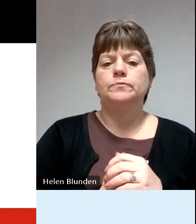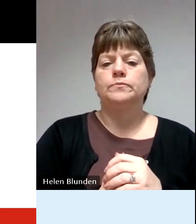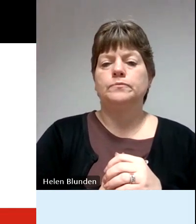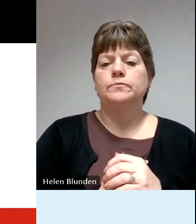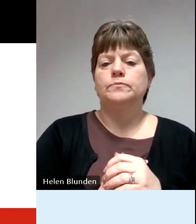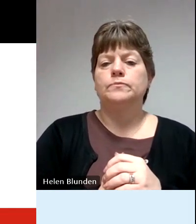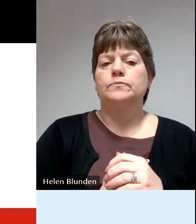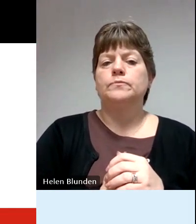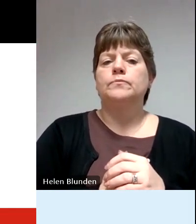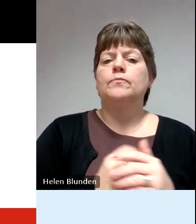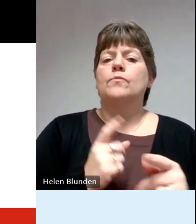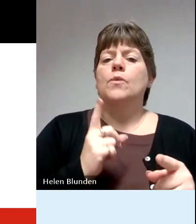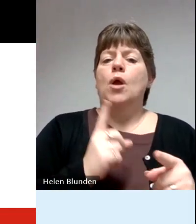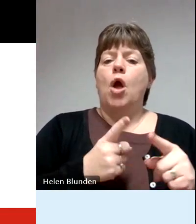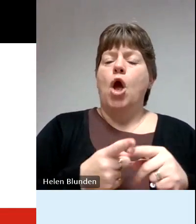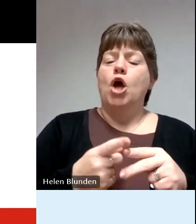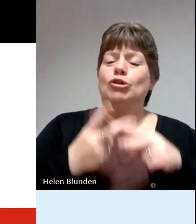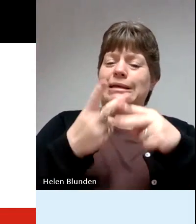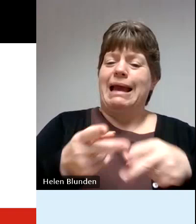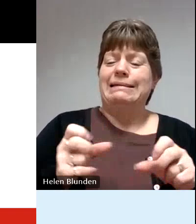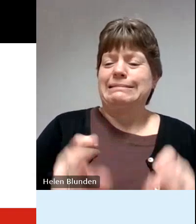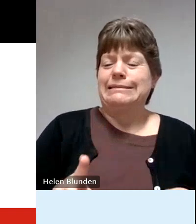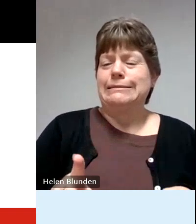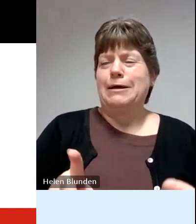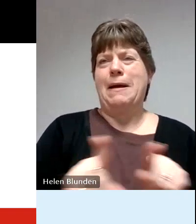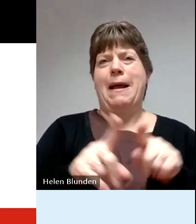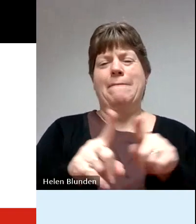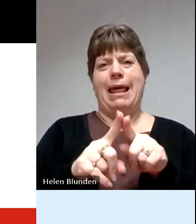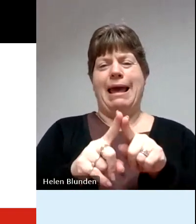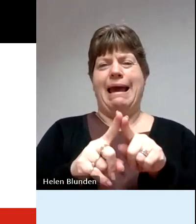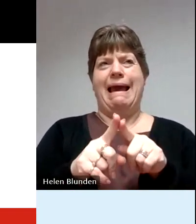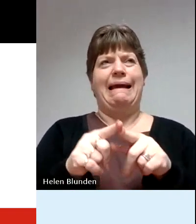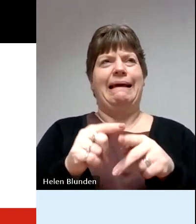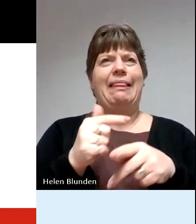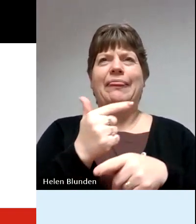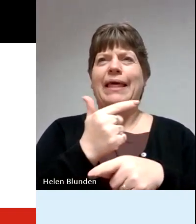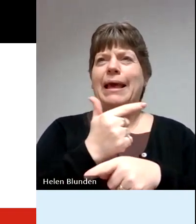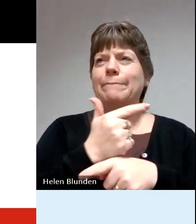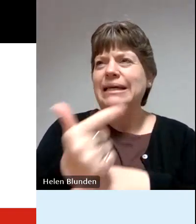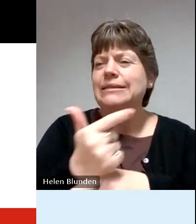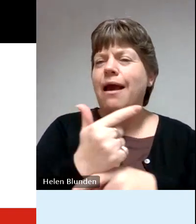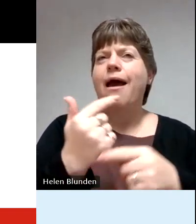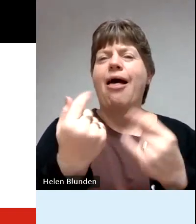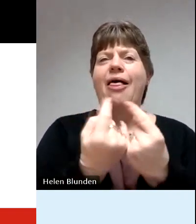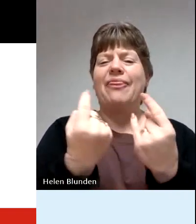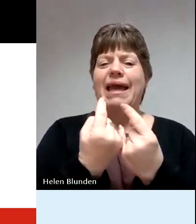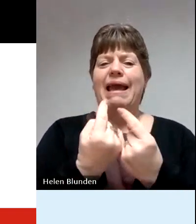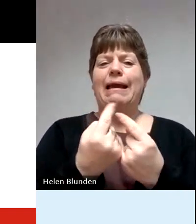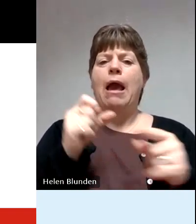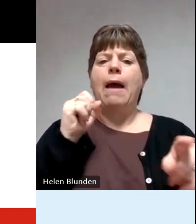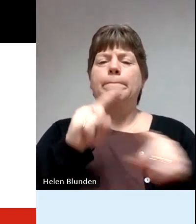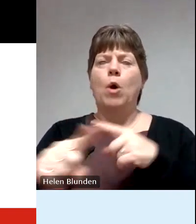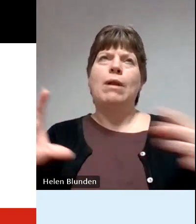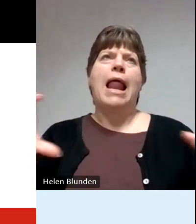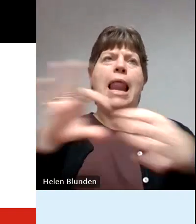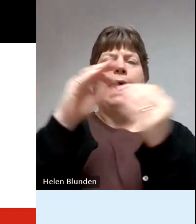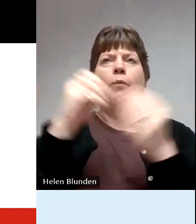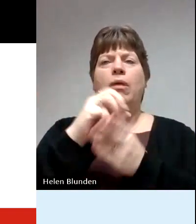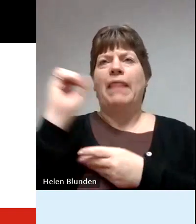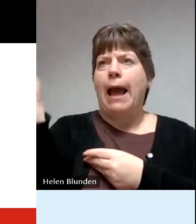The urgent care system traditionally, in the media, the headlines tends to be around ambulances